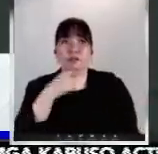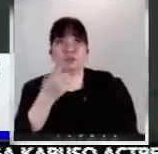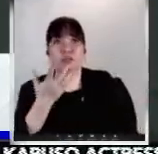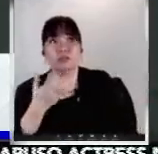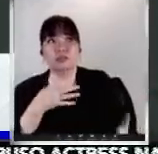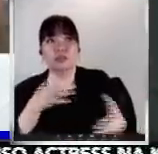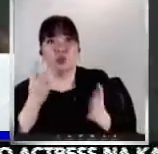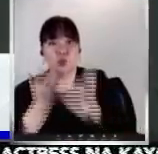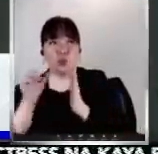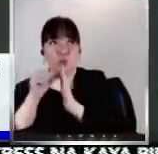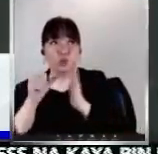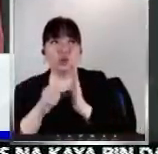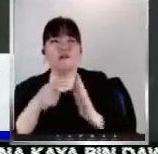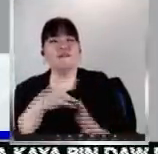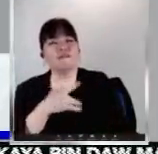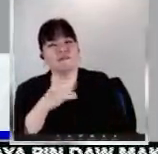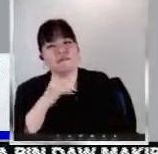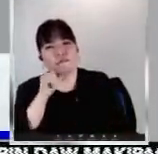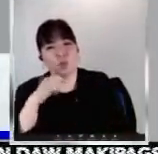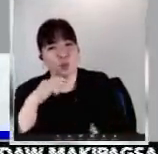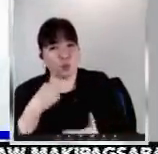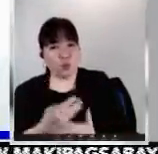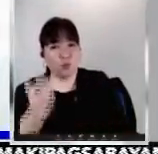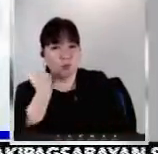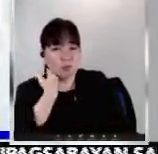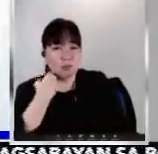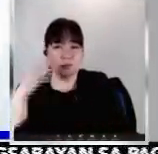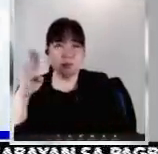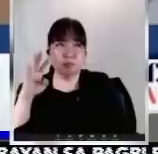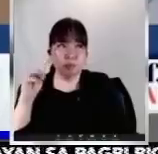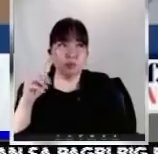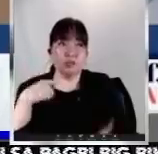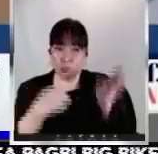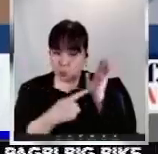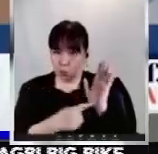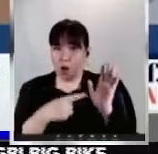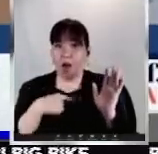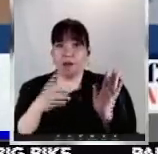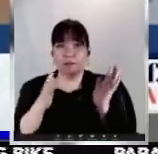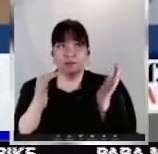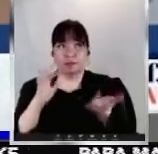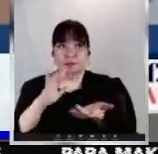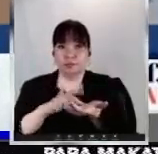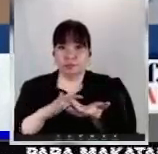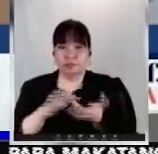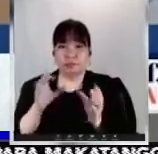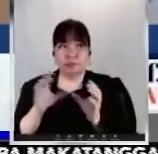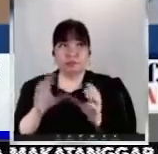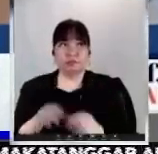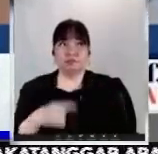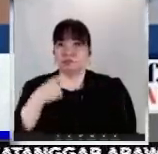hindi maganda ang pakiramdam ni Marcos. Binasa sa korte ang kanyang medical certificate. Upon examination, he had